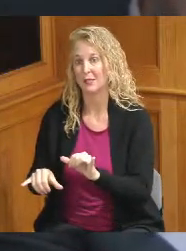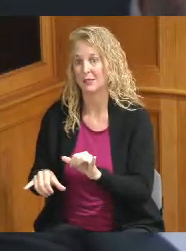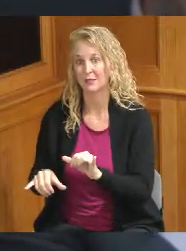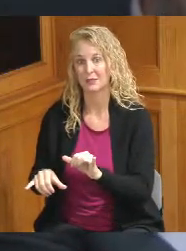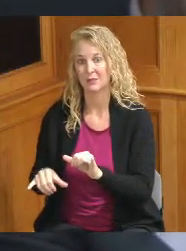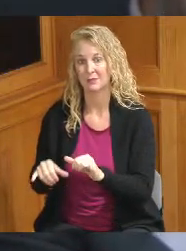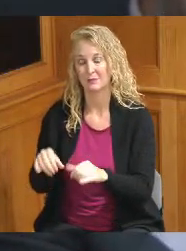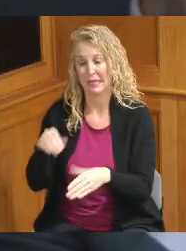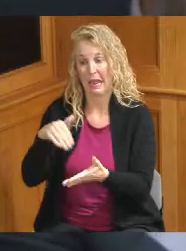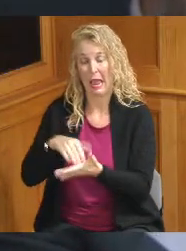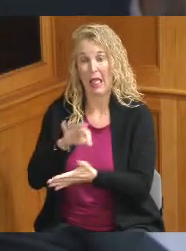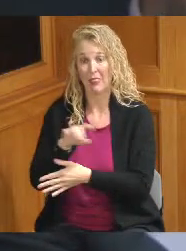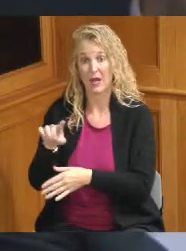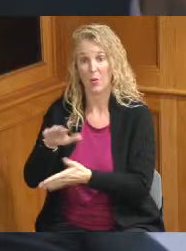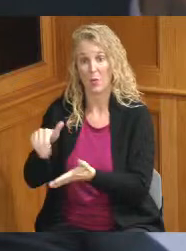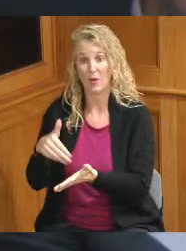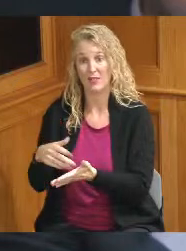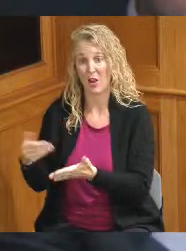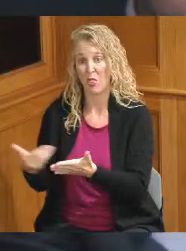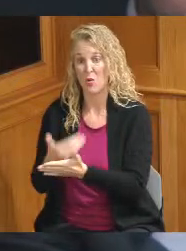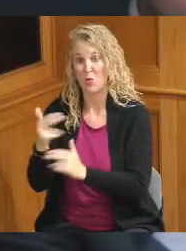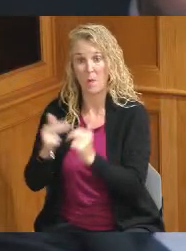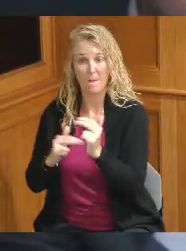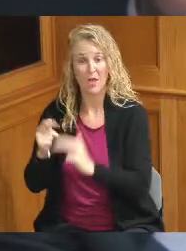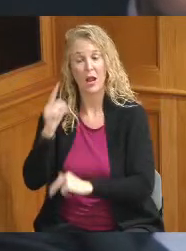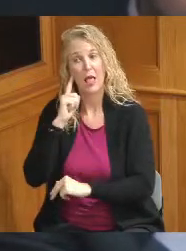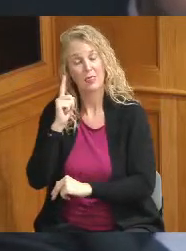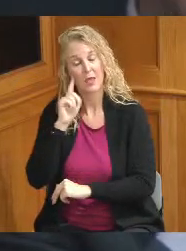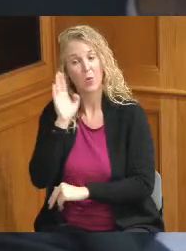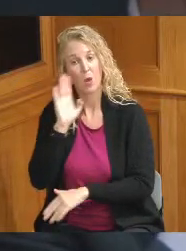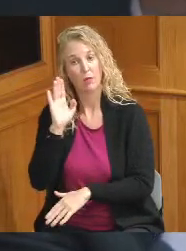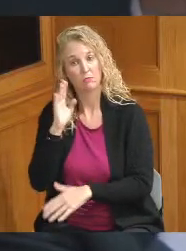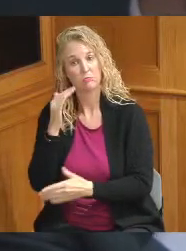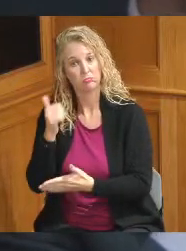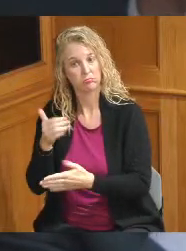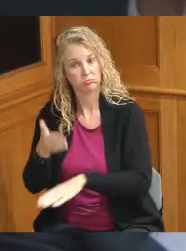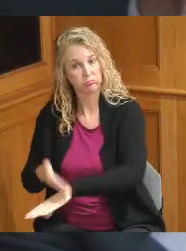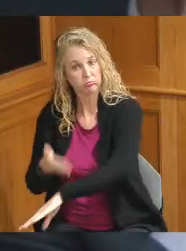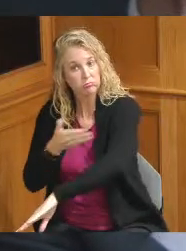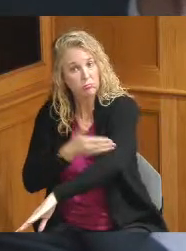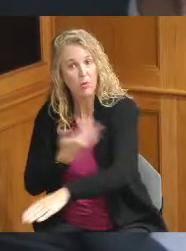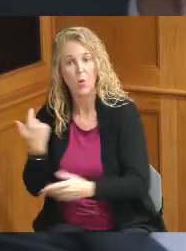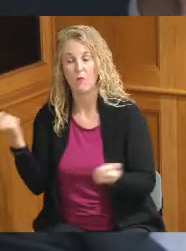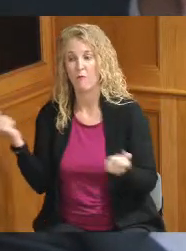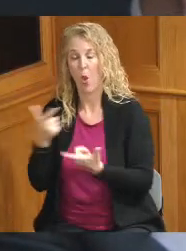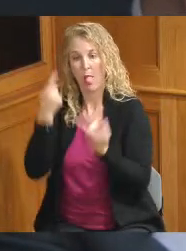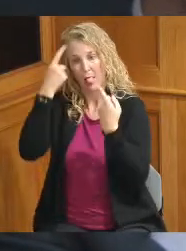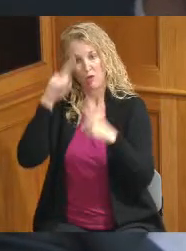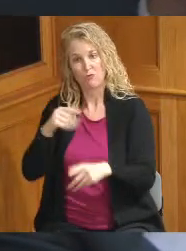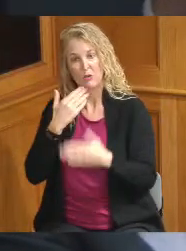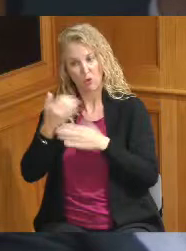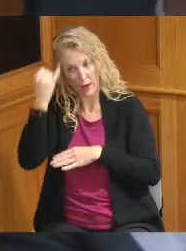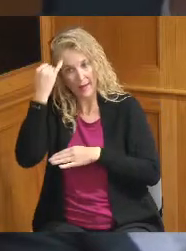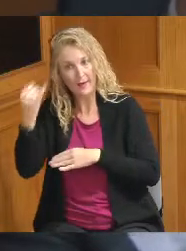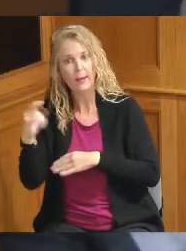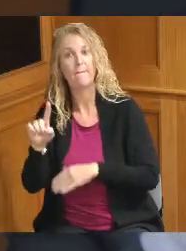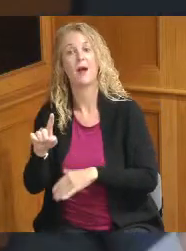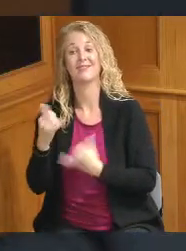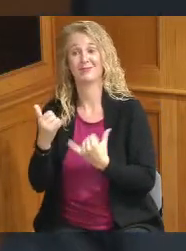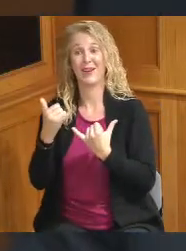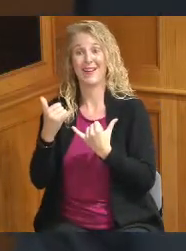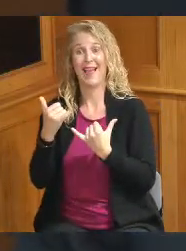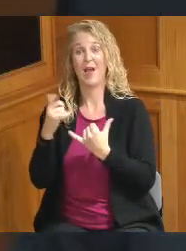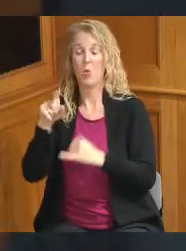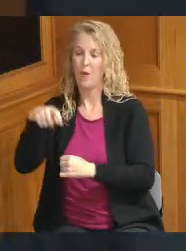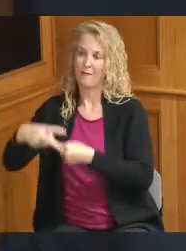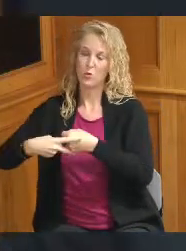at the 911 center. The new facility, I think, will go a long way, and we've all agreed that that's a good idea. But in the meantime,